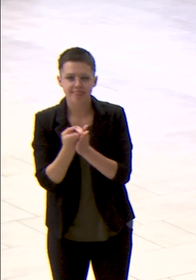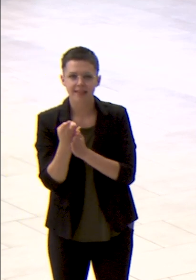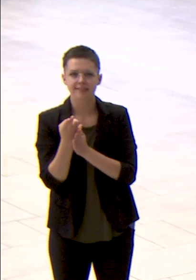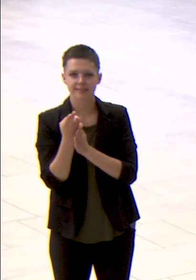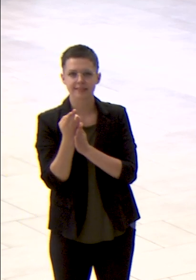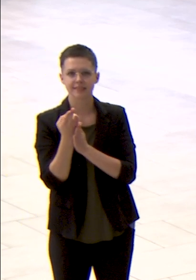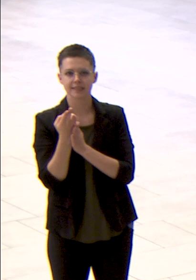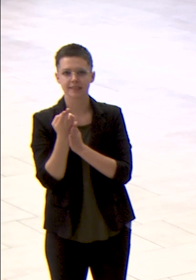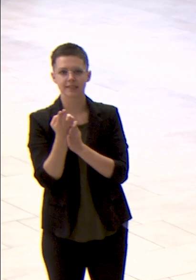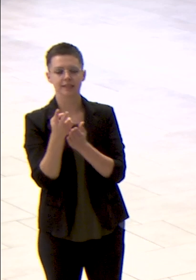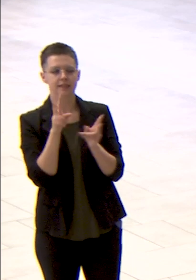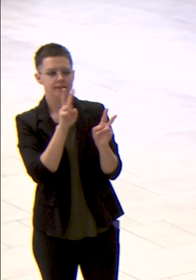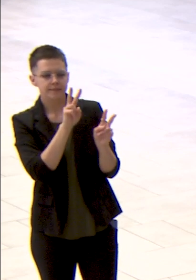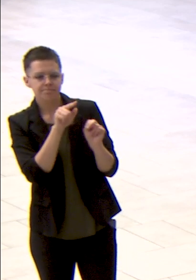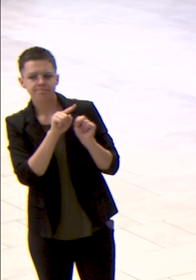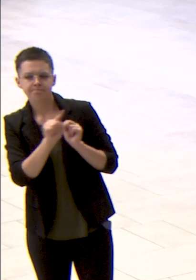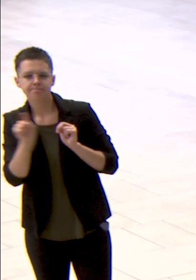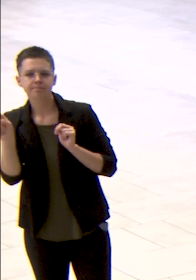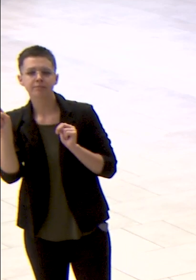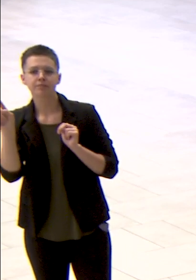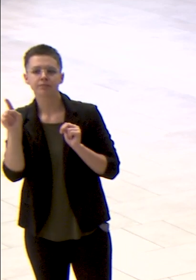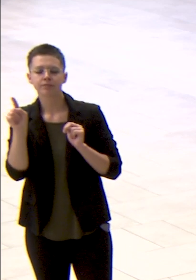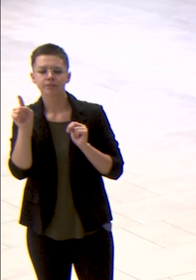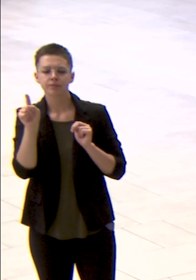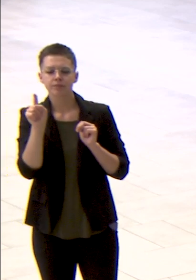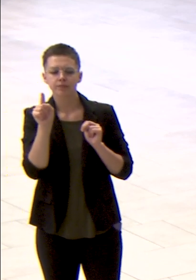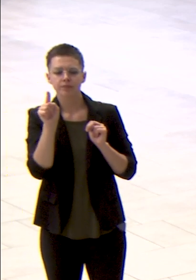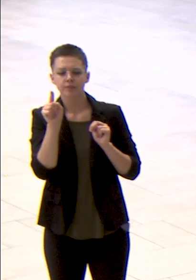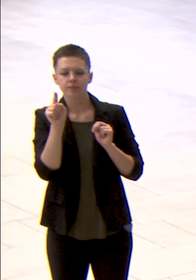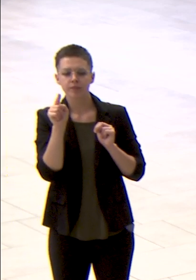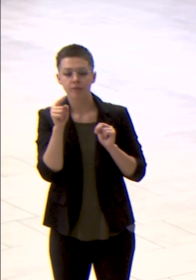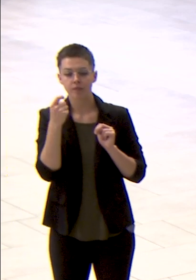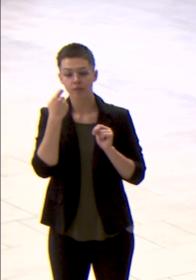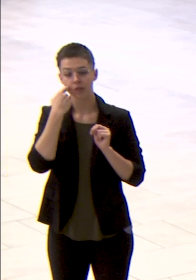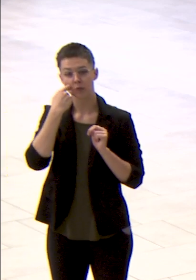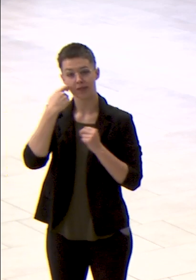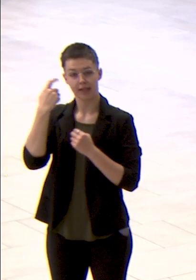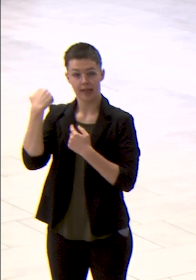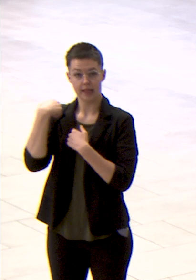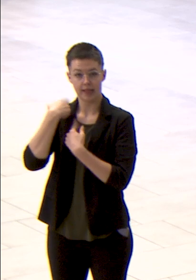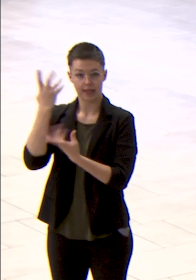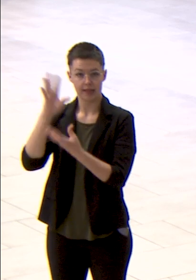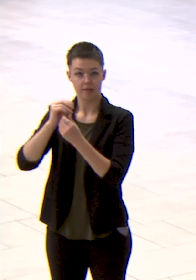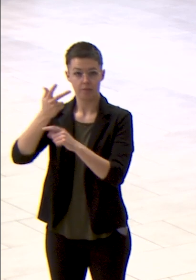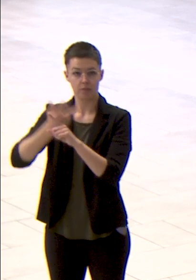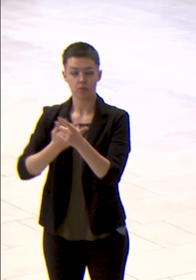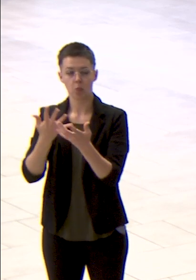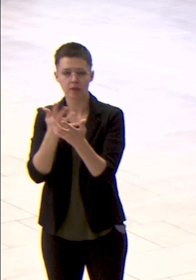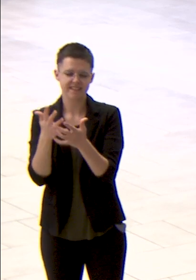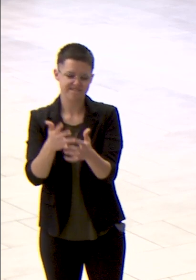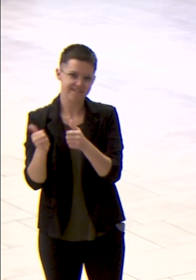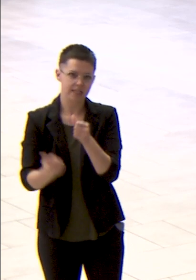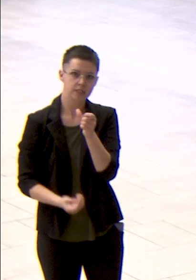right? And we look around, like the fastest growing segment in this last census is like multicultural. It is people